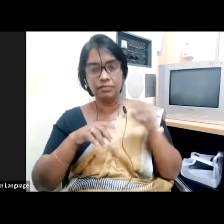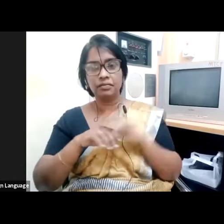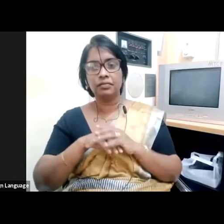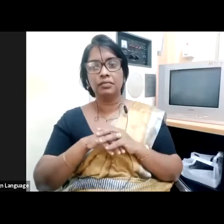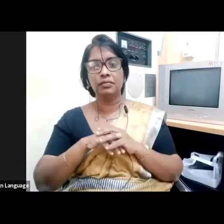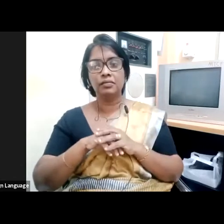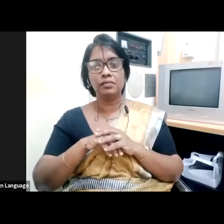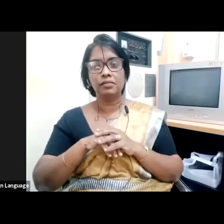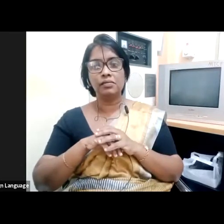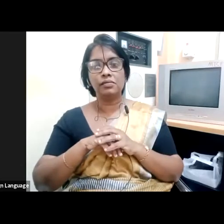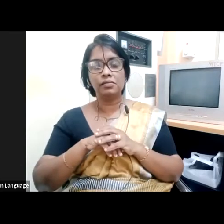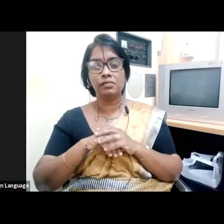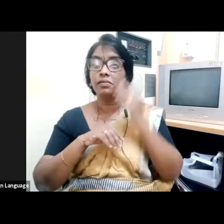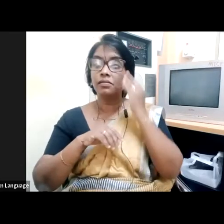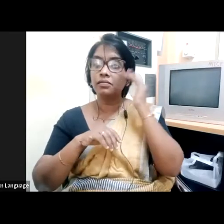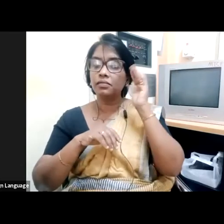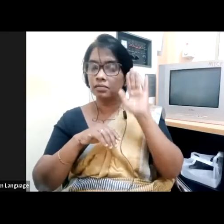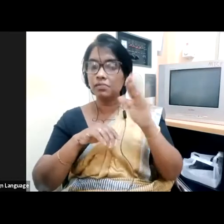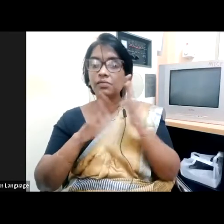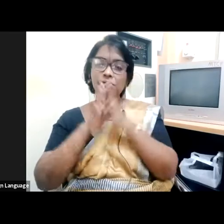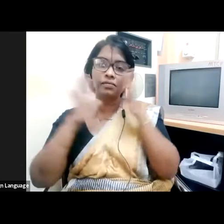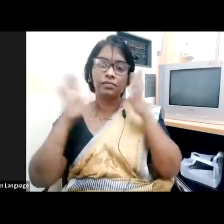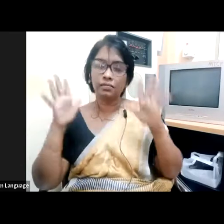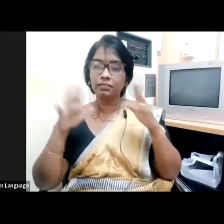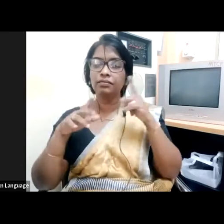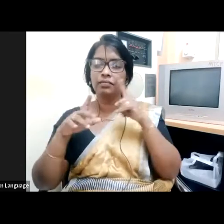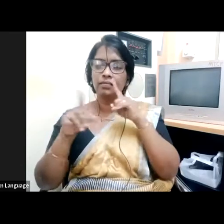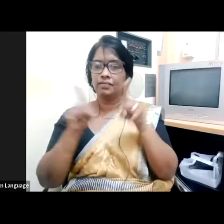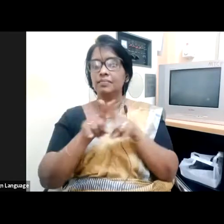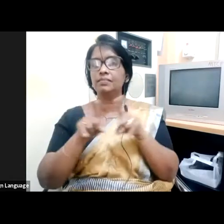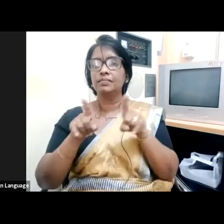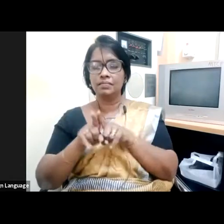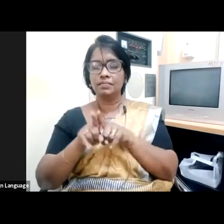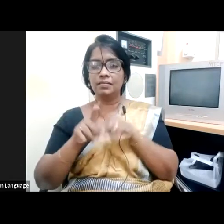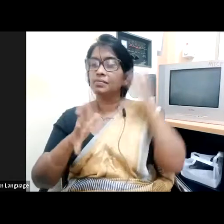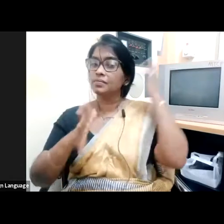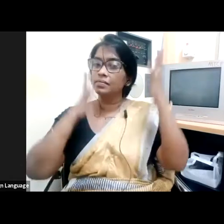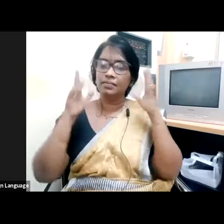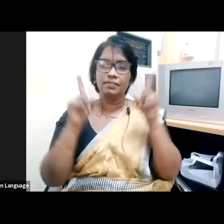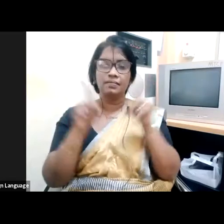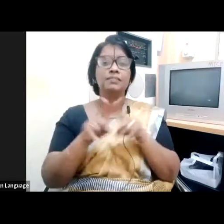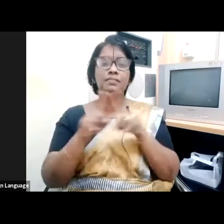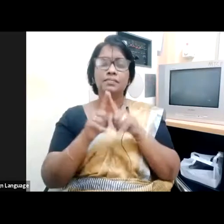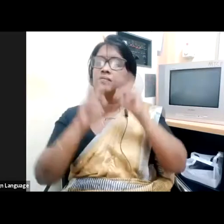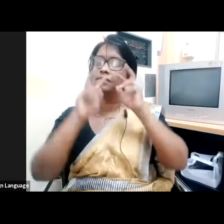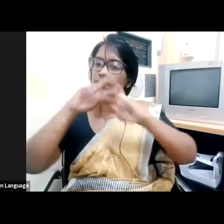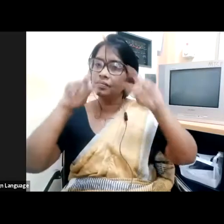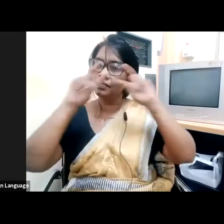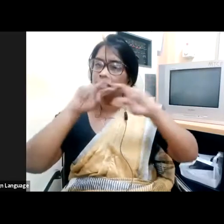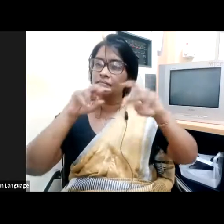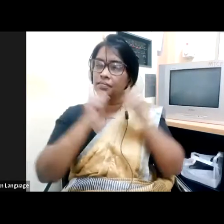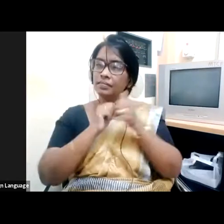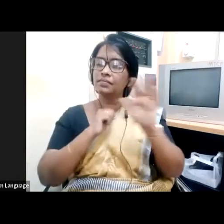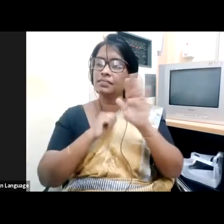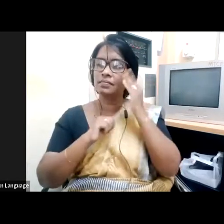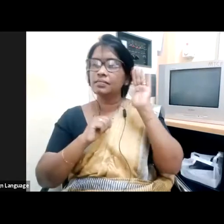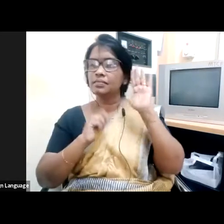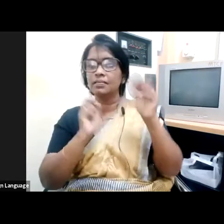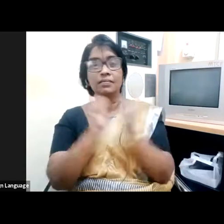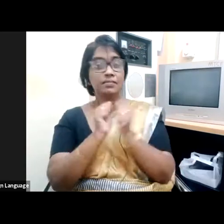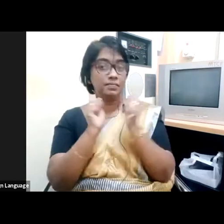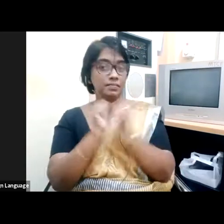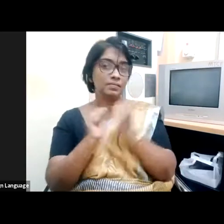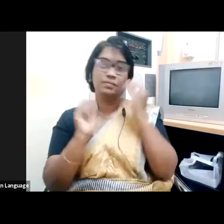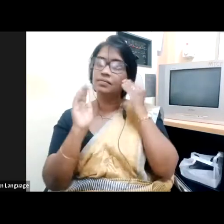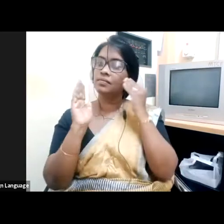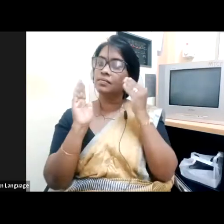significantly. Of all of the global R&D funds, only 4% of those funds goes towards this sector. As you can imagine, all of those